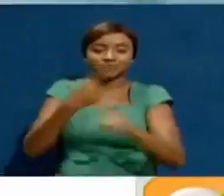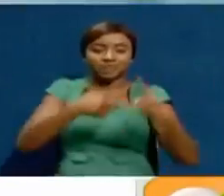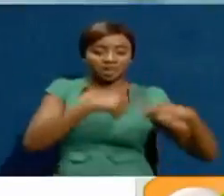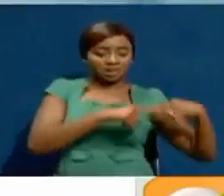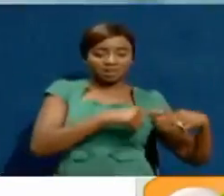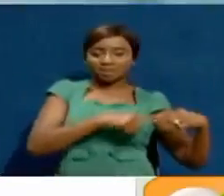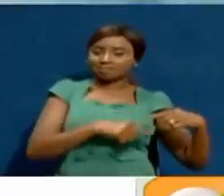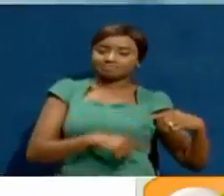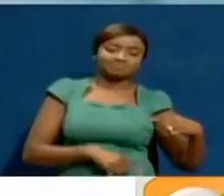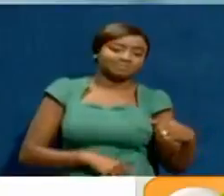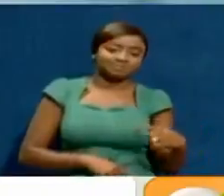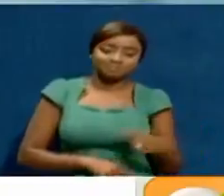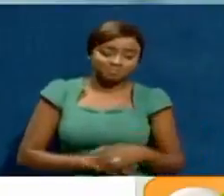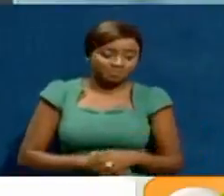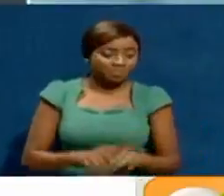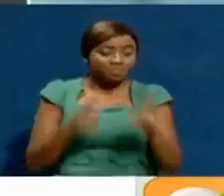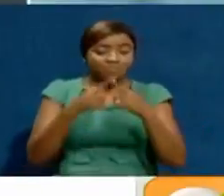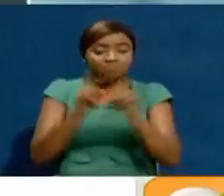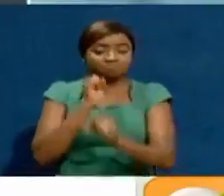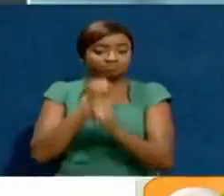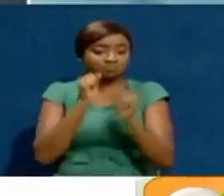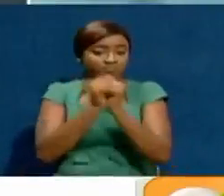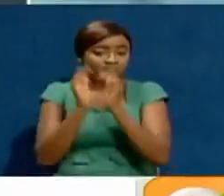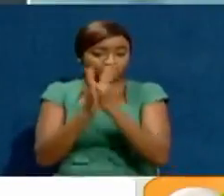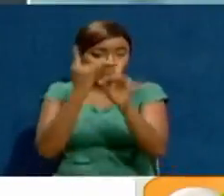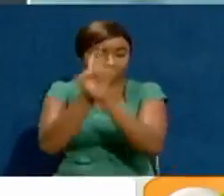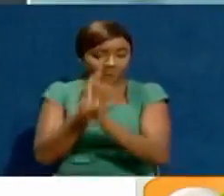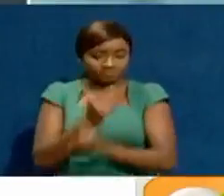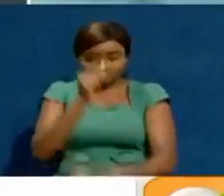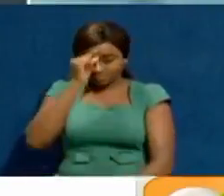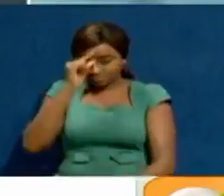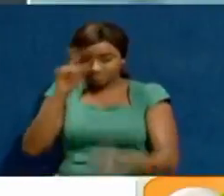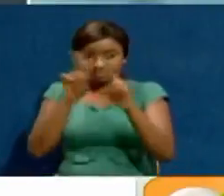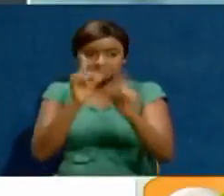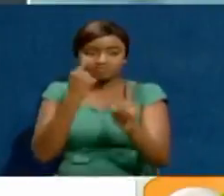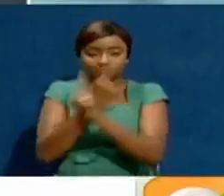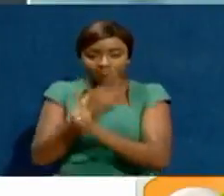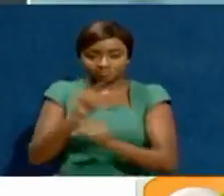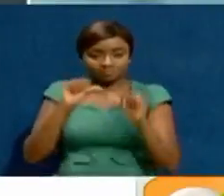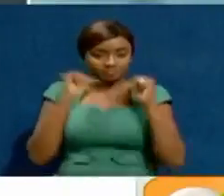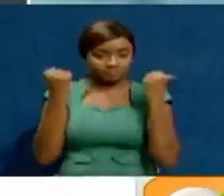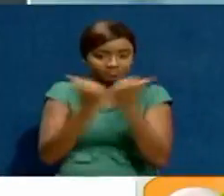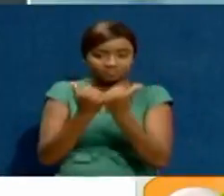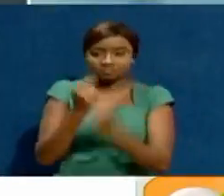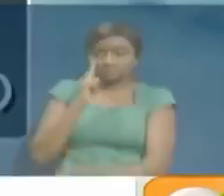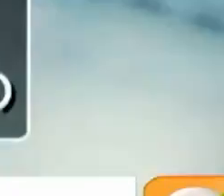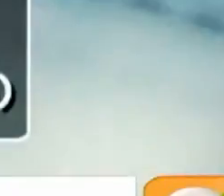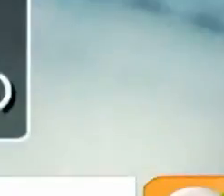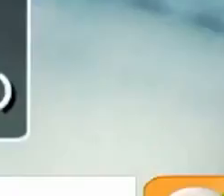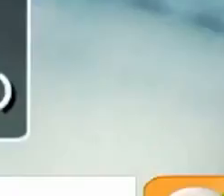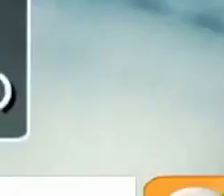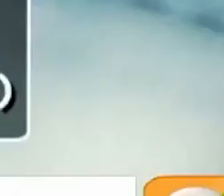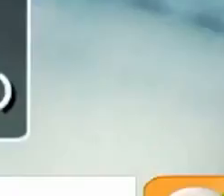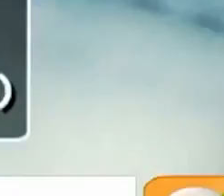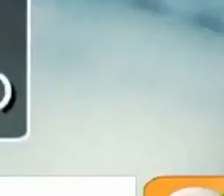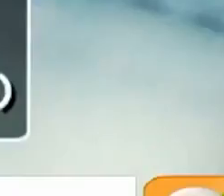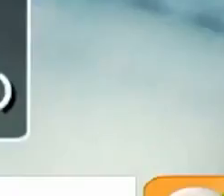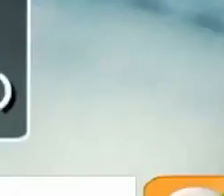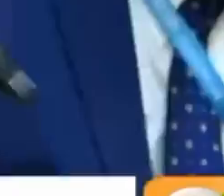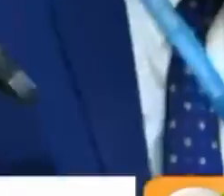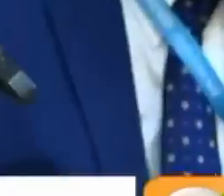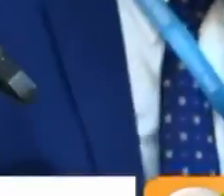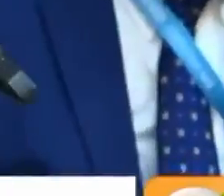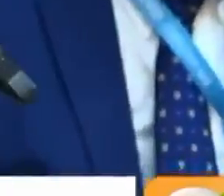backwards. Despite the collaborations with foreign governments and agencies, Kenya's COVID-19 vaccine journey is still at the planning stage. We